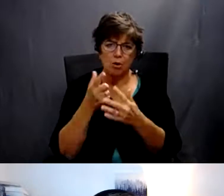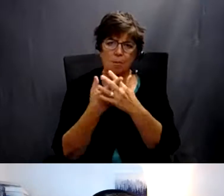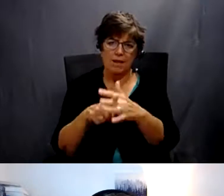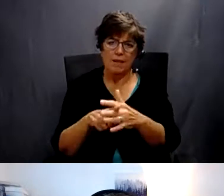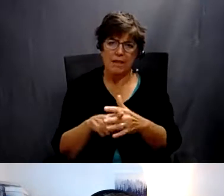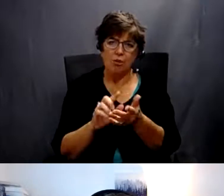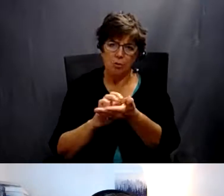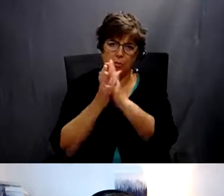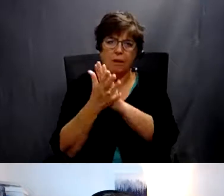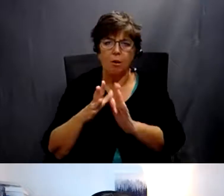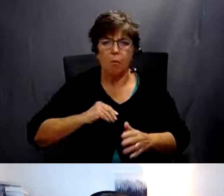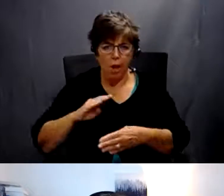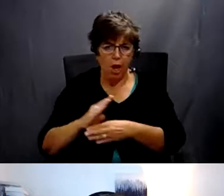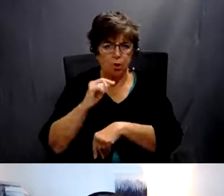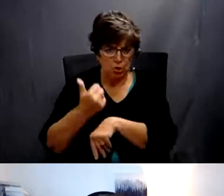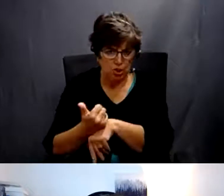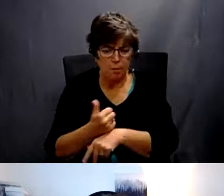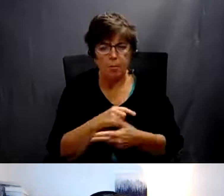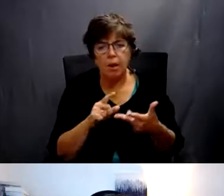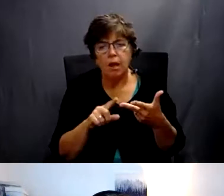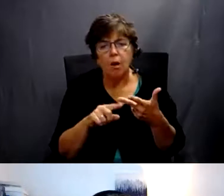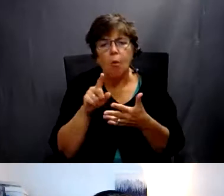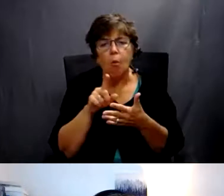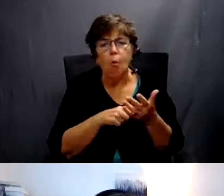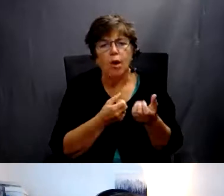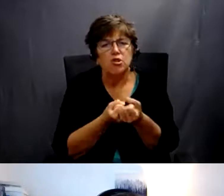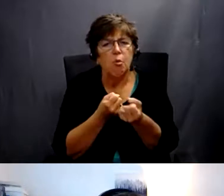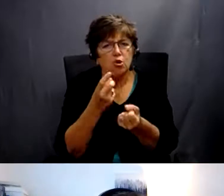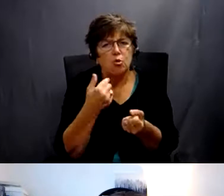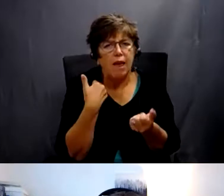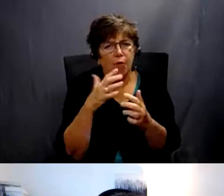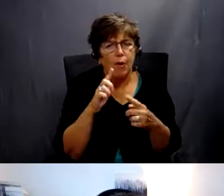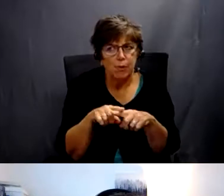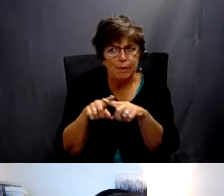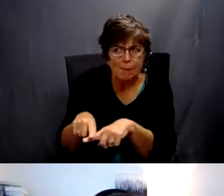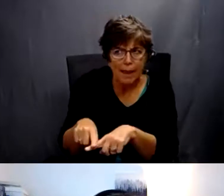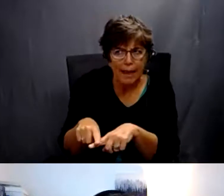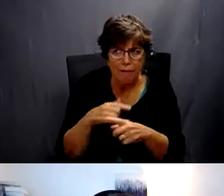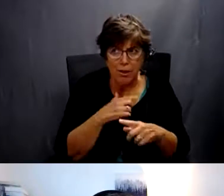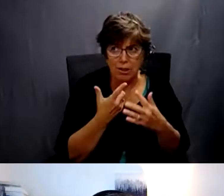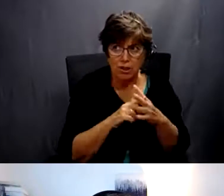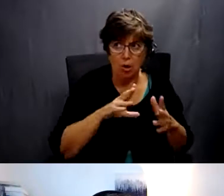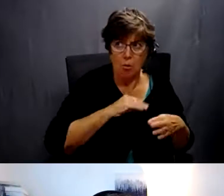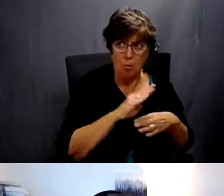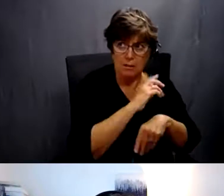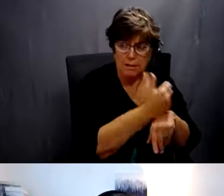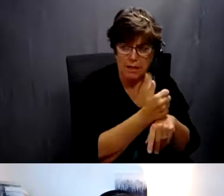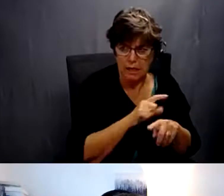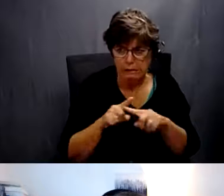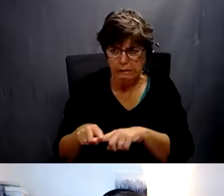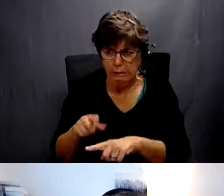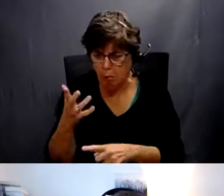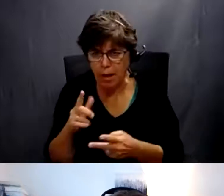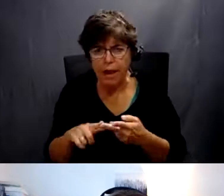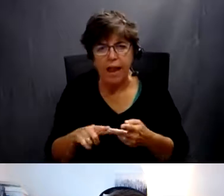to entrepreneurship? And then what supports do you have in place to lean on once you begin that journey? And then what emotions show up when you